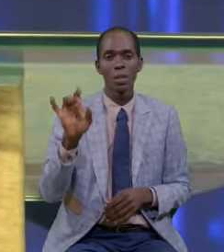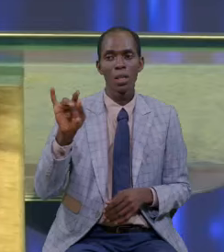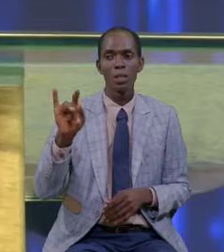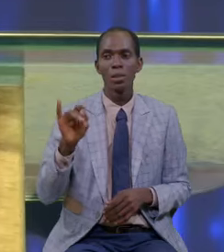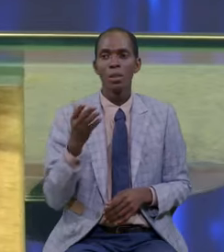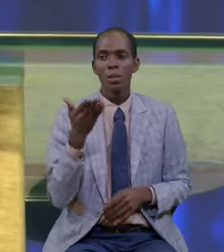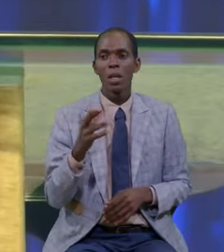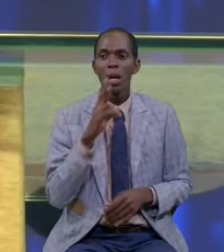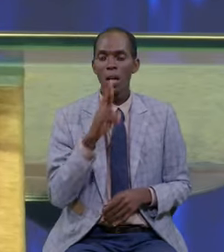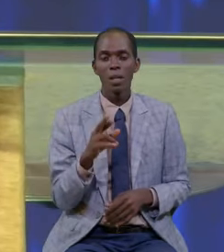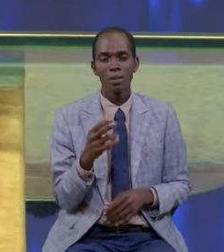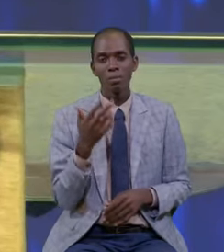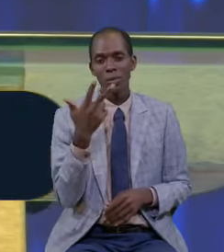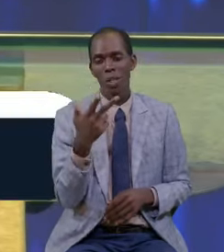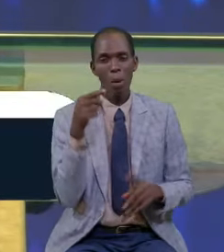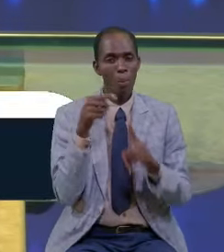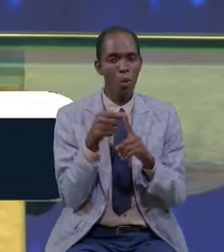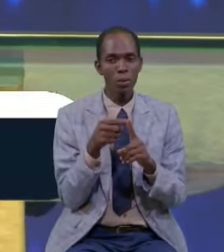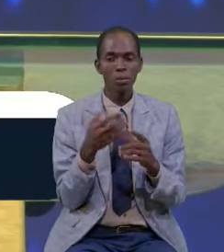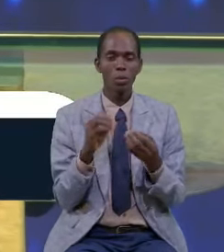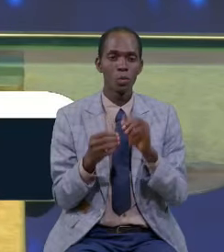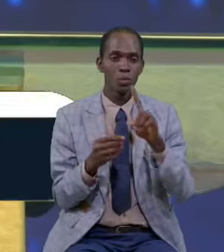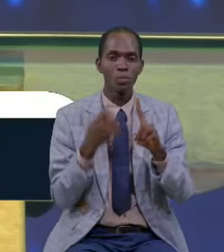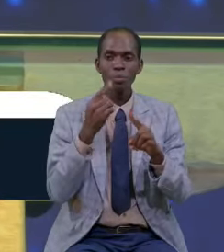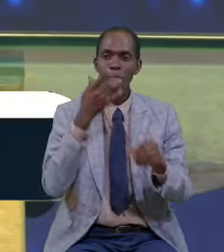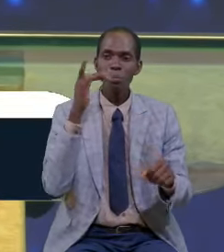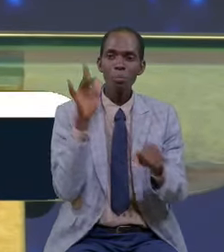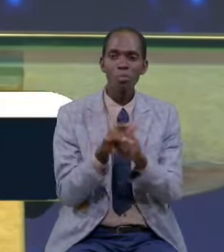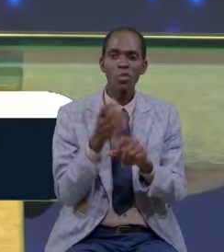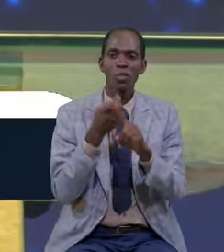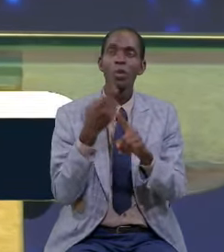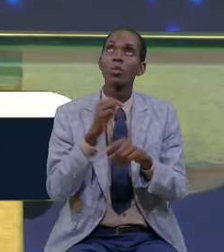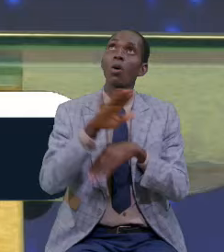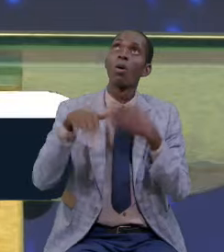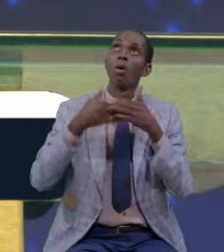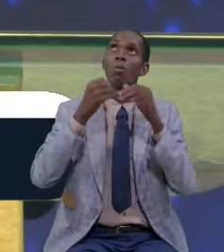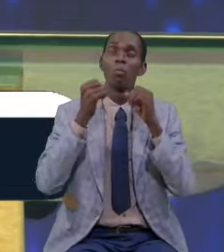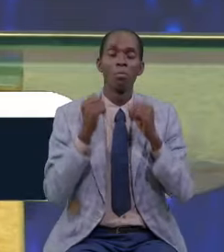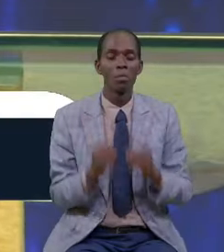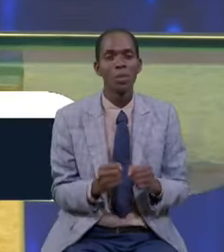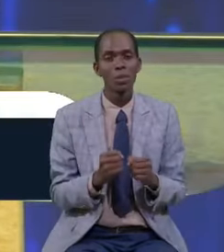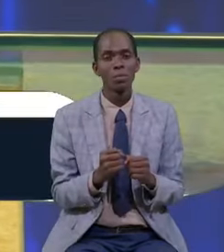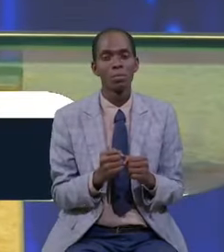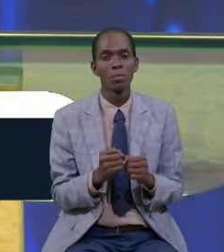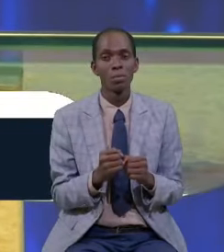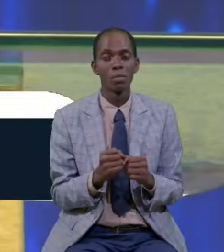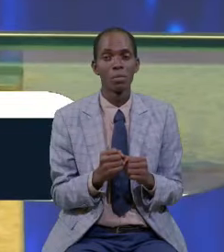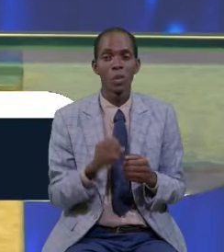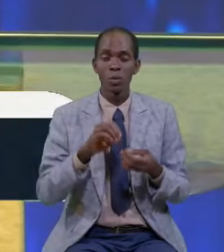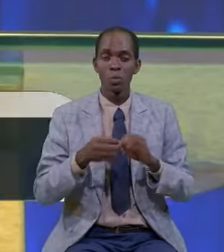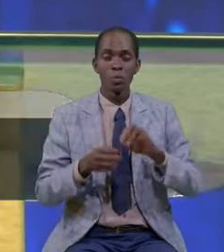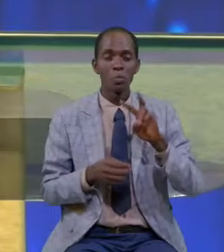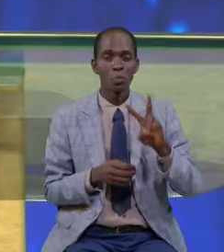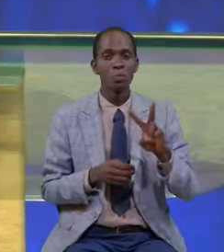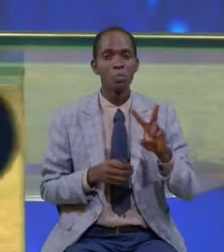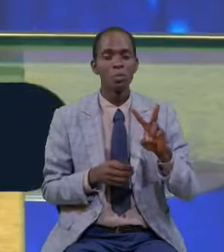one, the promise from the Almighty. The promise from the Almighty. Point number two,